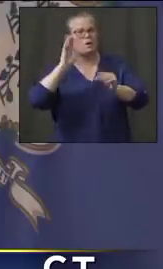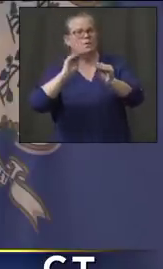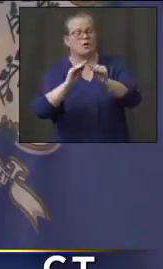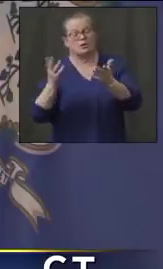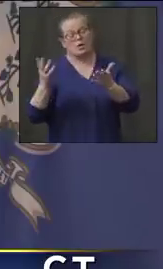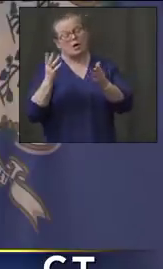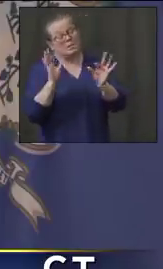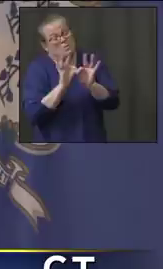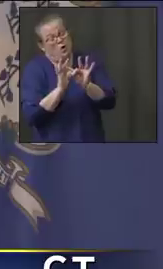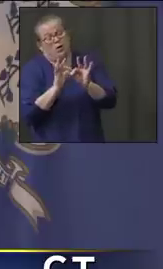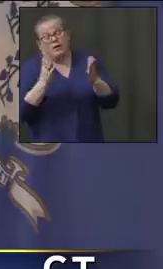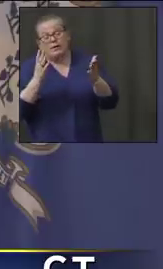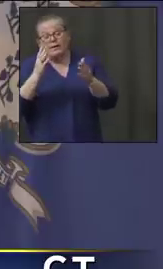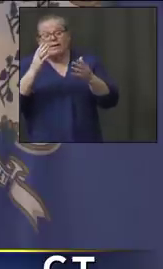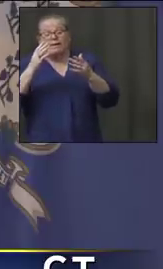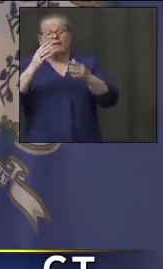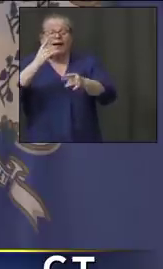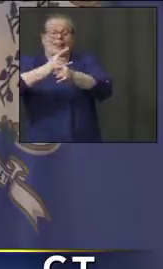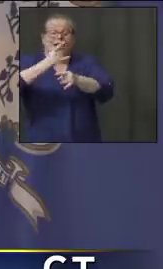liquor stores are open, I suppose we're okay.